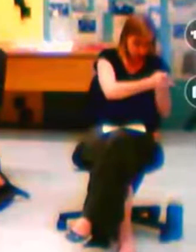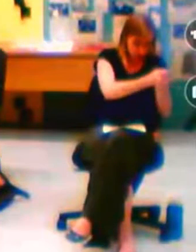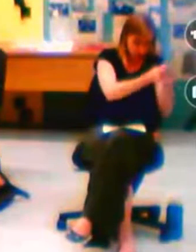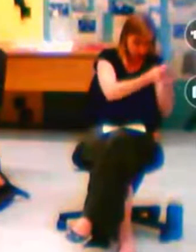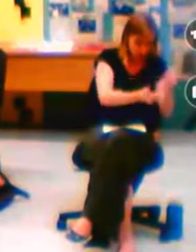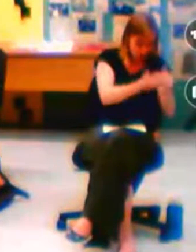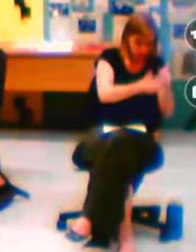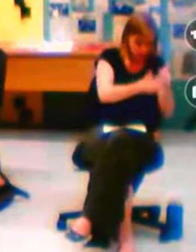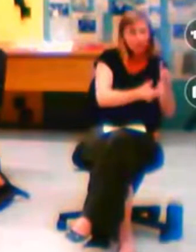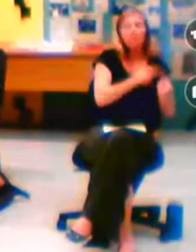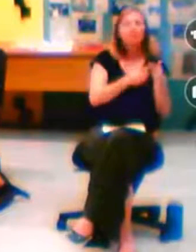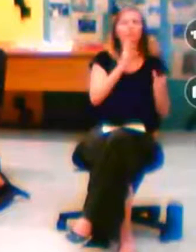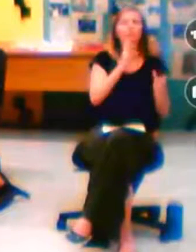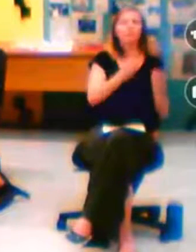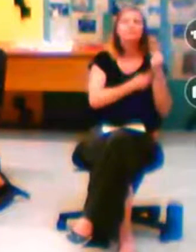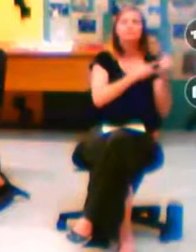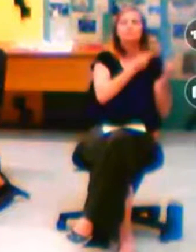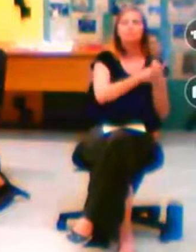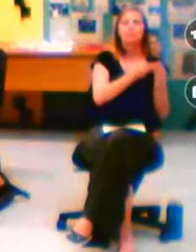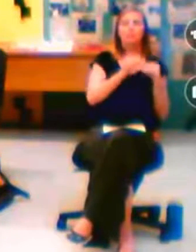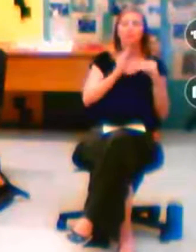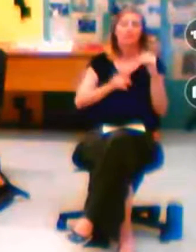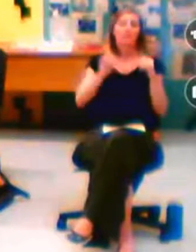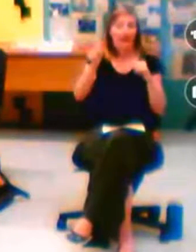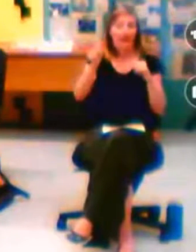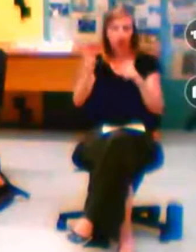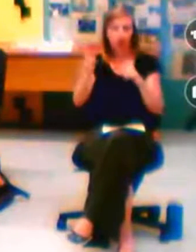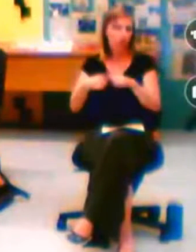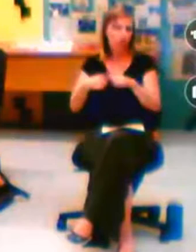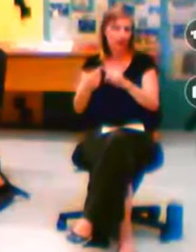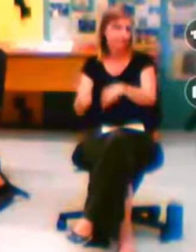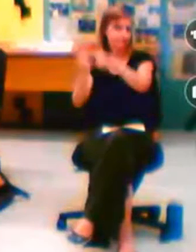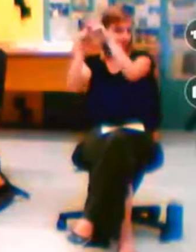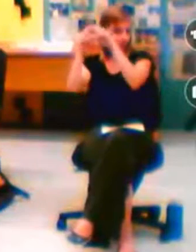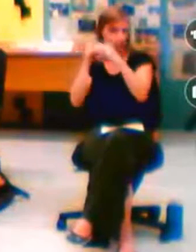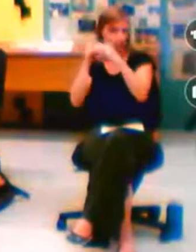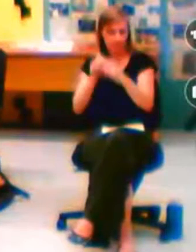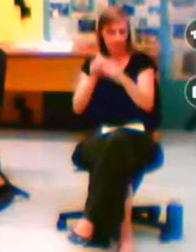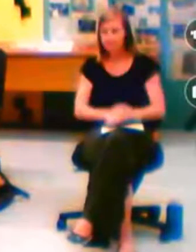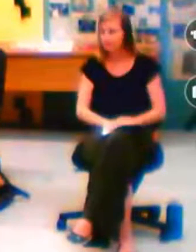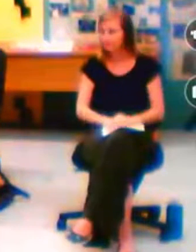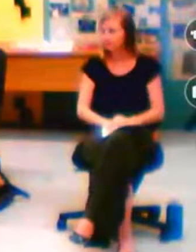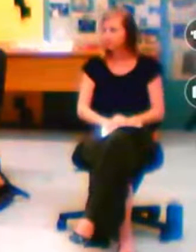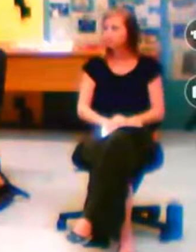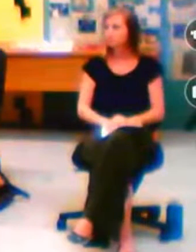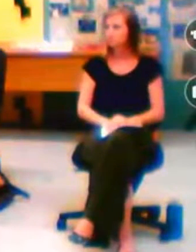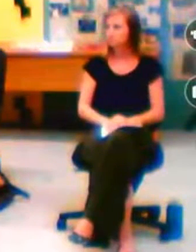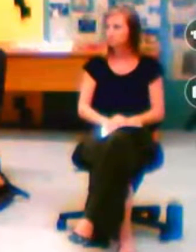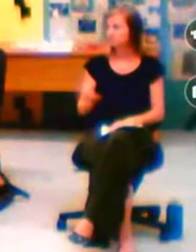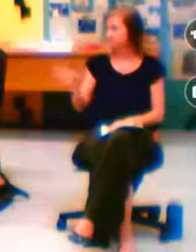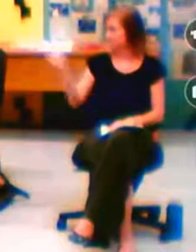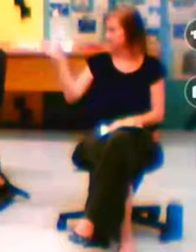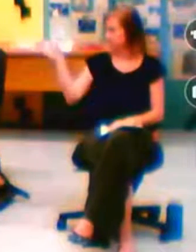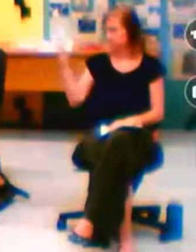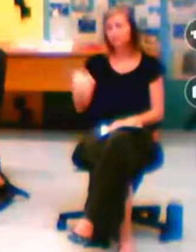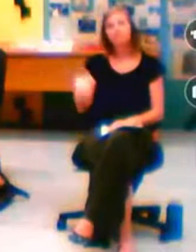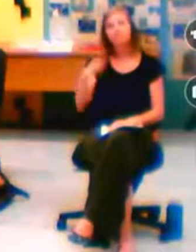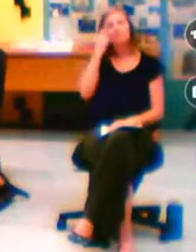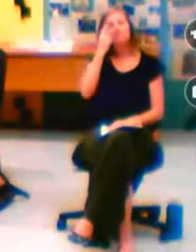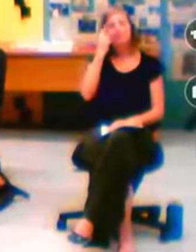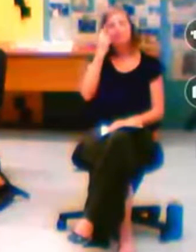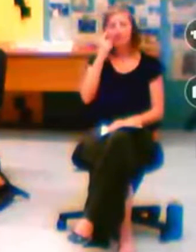earlier you pay for things, the sooner you intervene, the less you pay in the long run. Do you have any thoughts on either the waivers